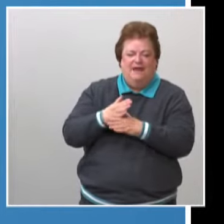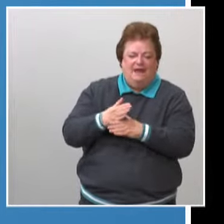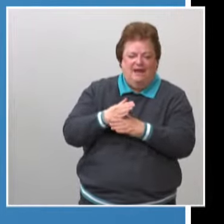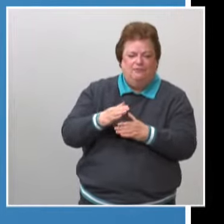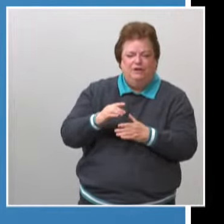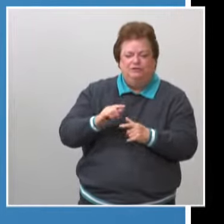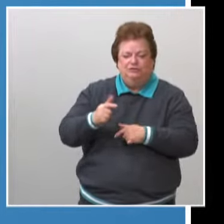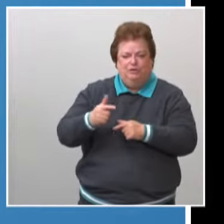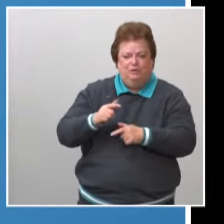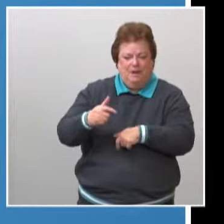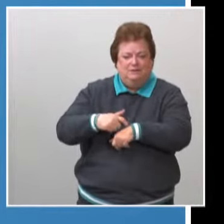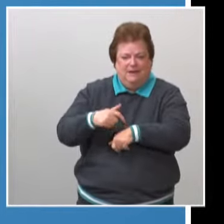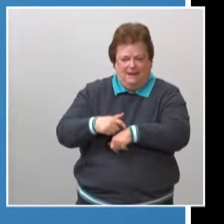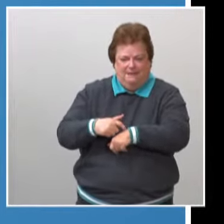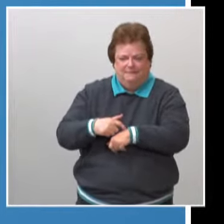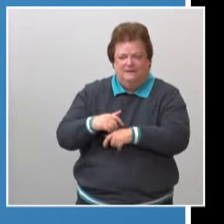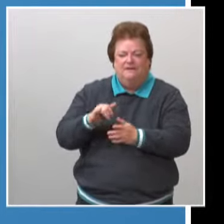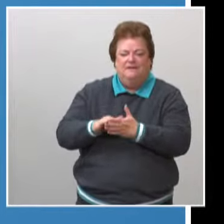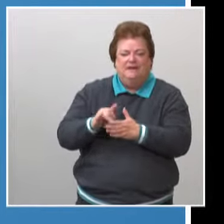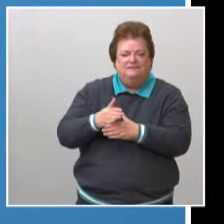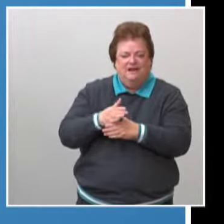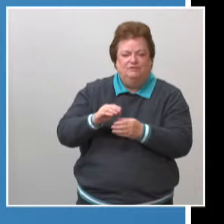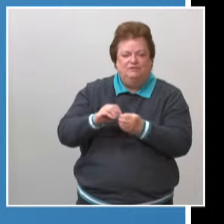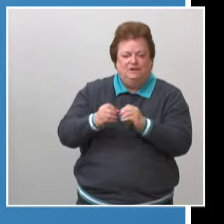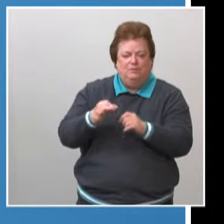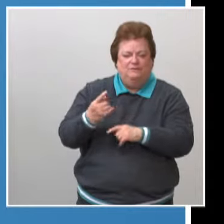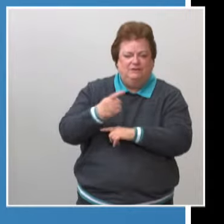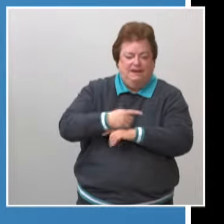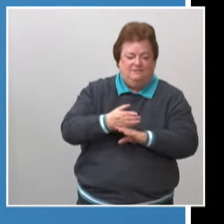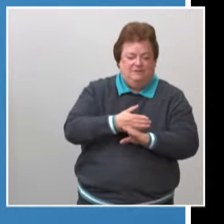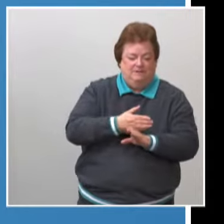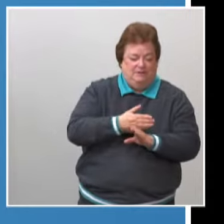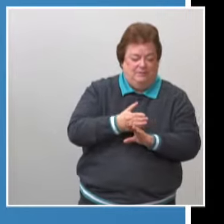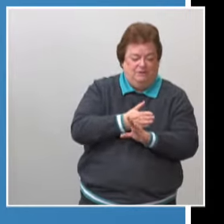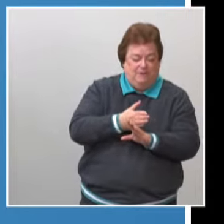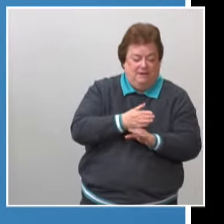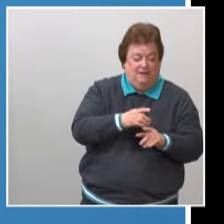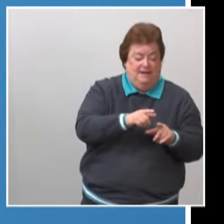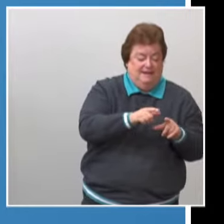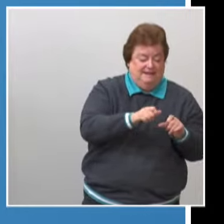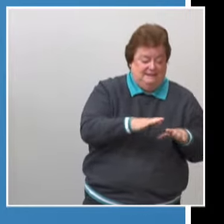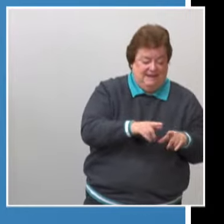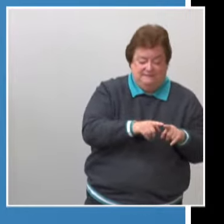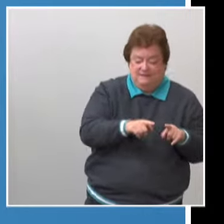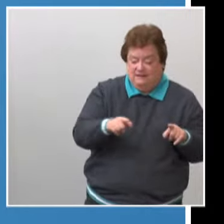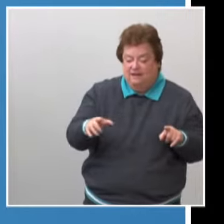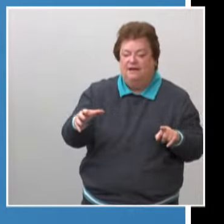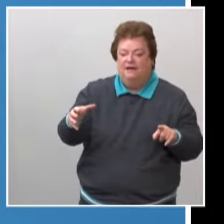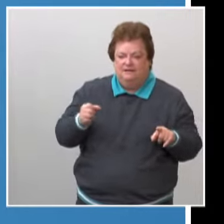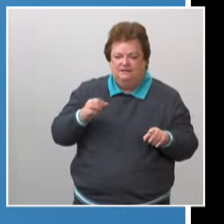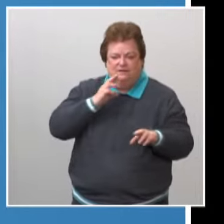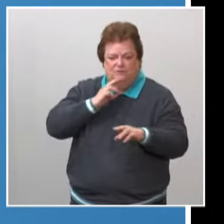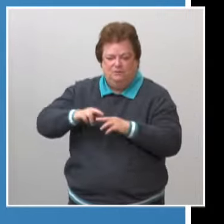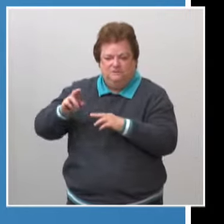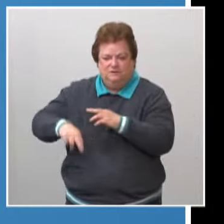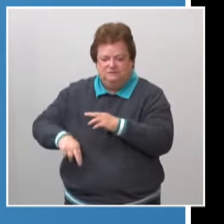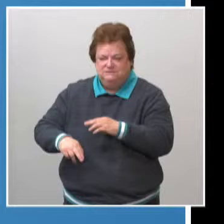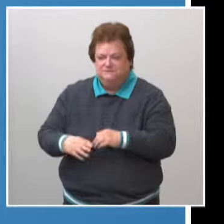time overall. This is the average number of days between when a person was tested and when their test results were reported to the health